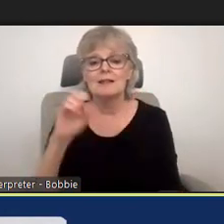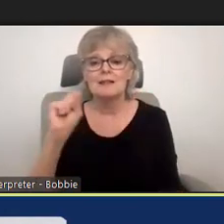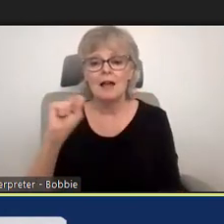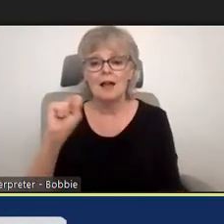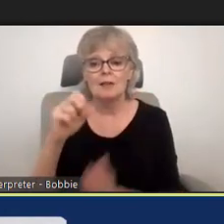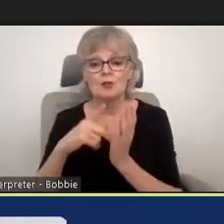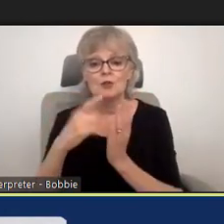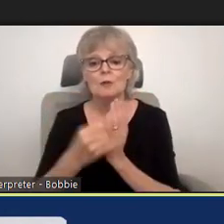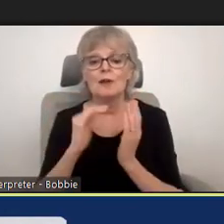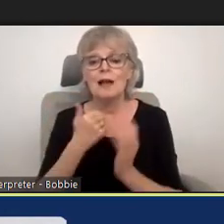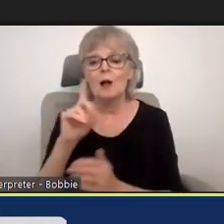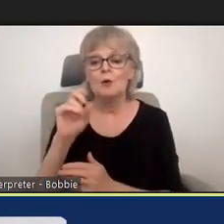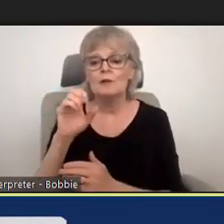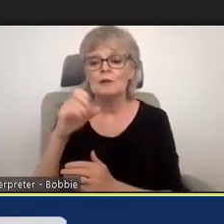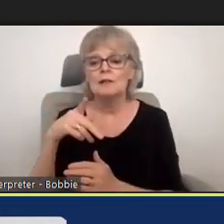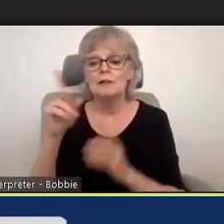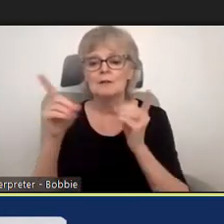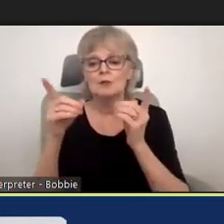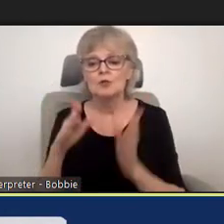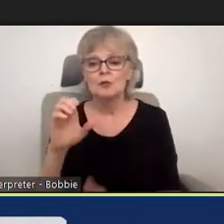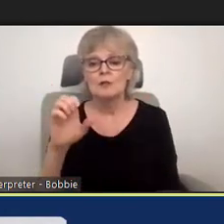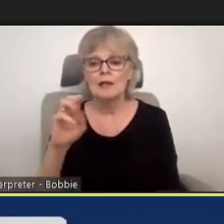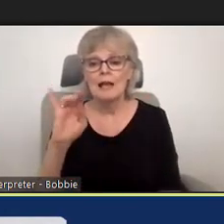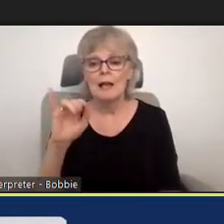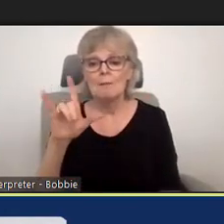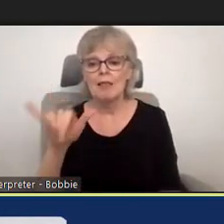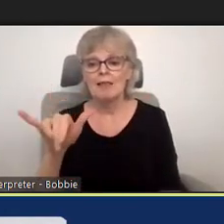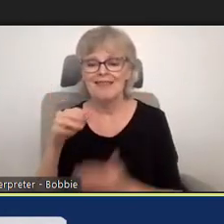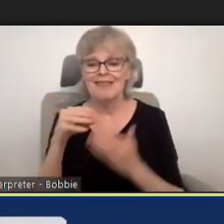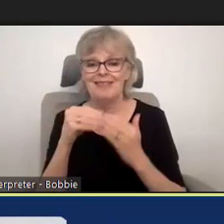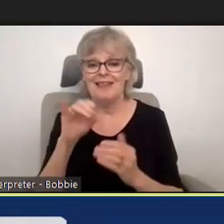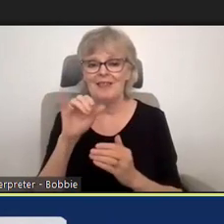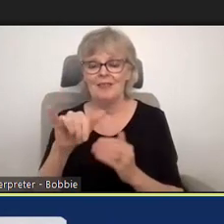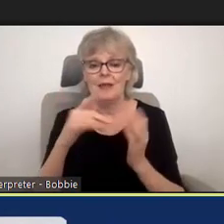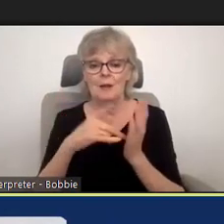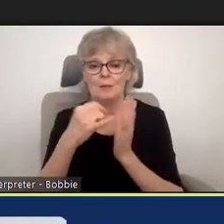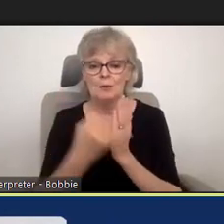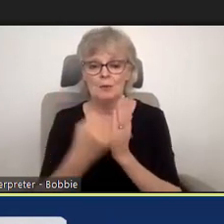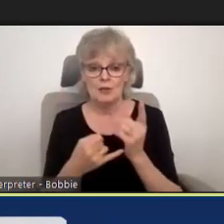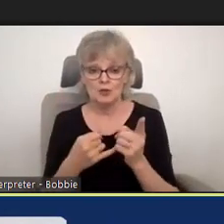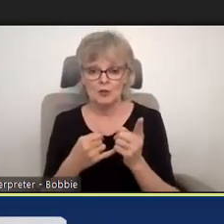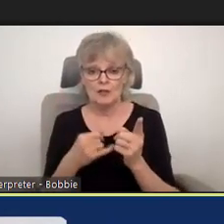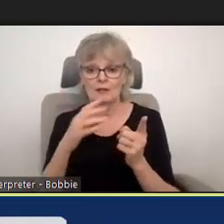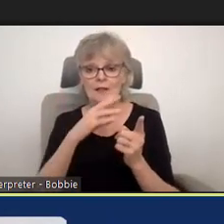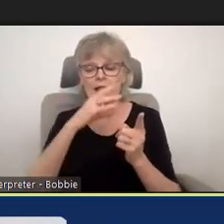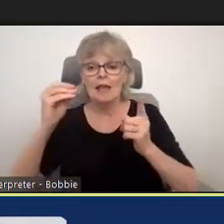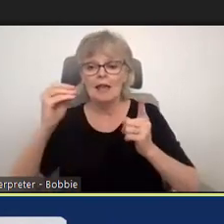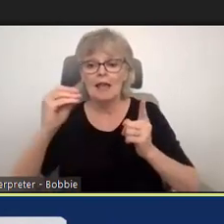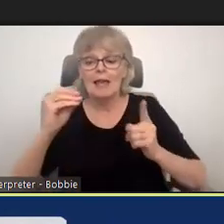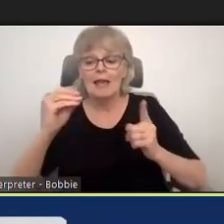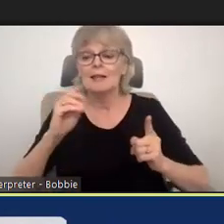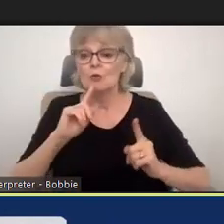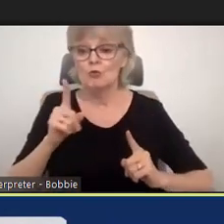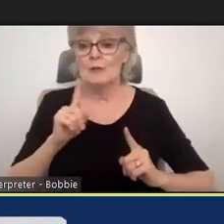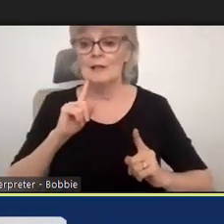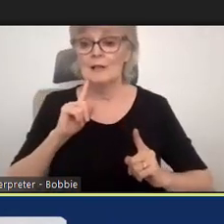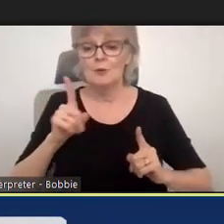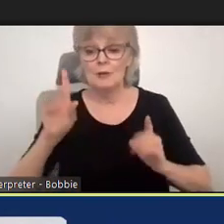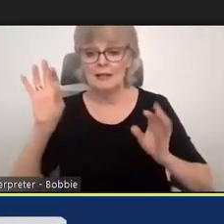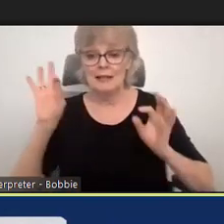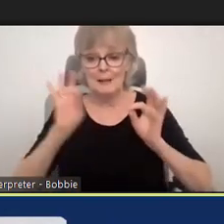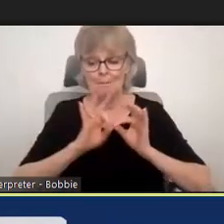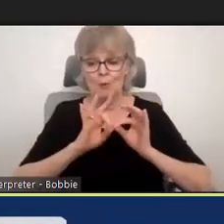Deputy Director, Emily, really led this project, and it was really important. We